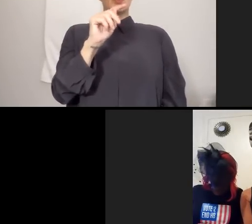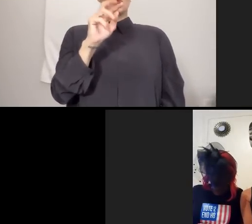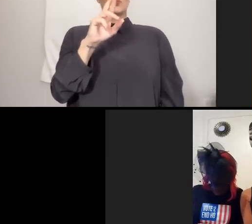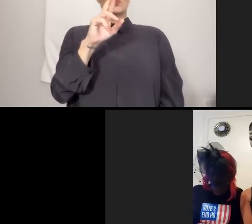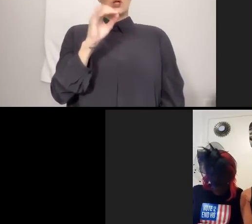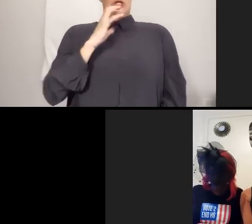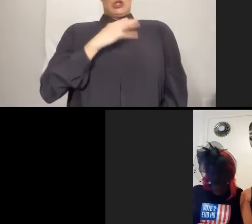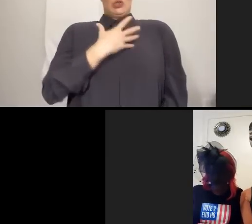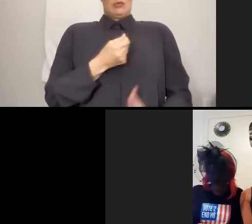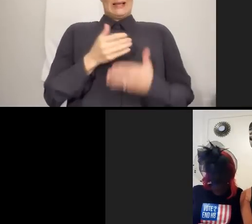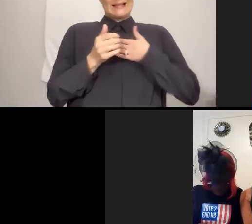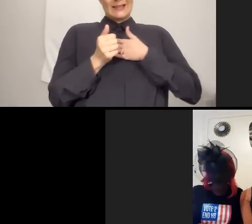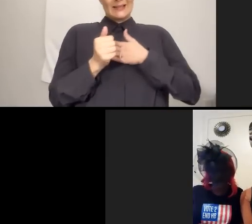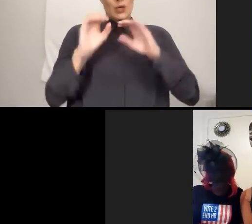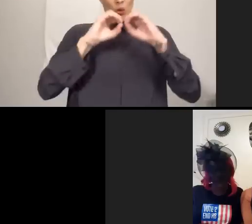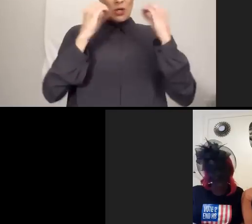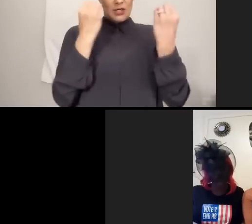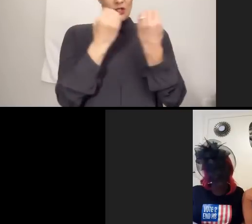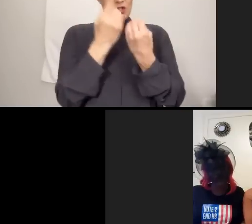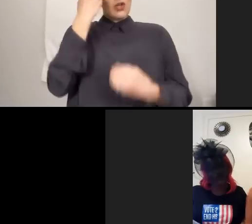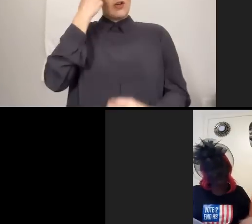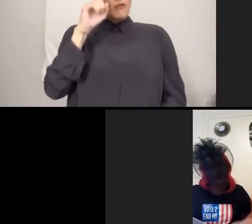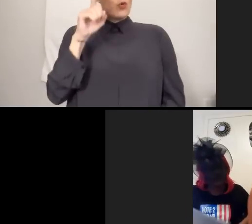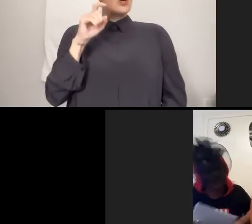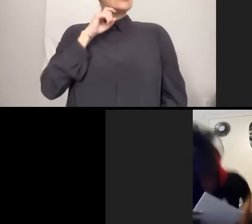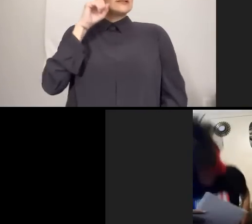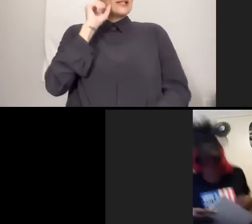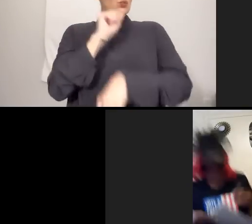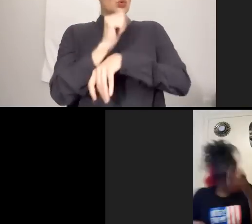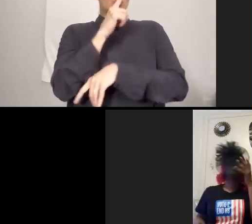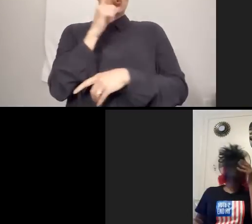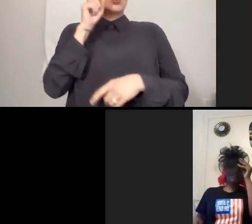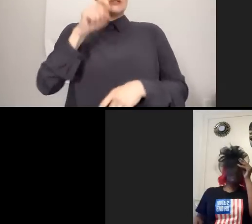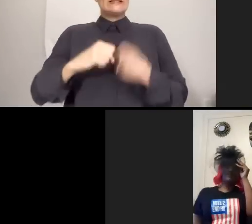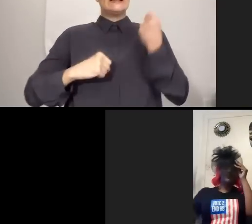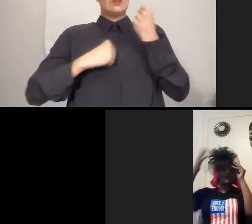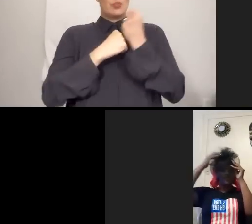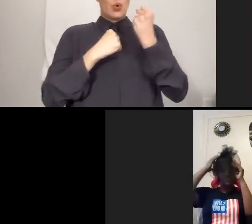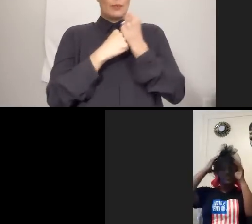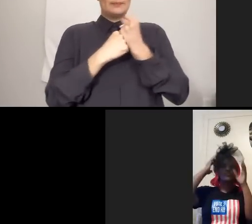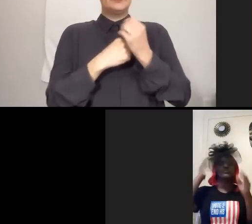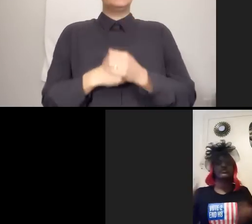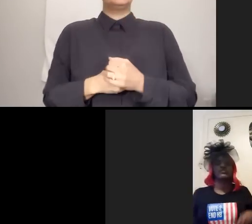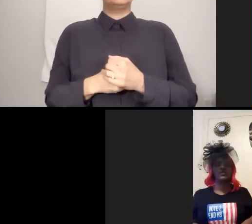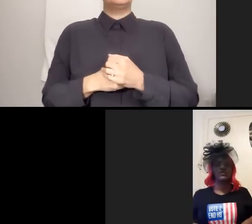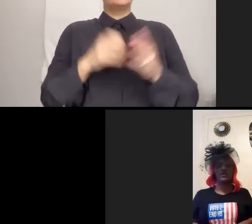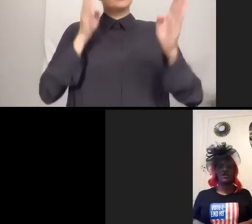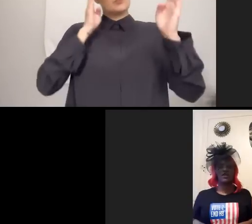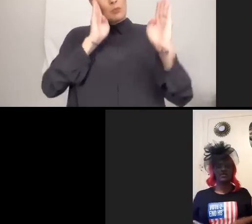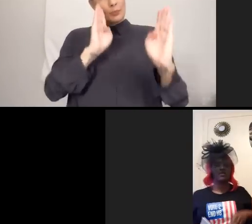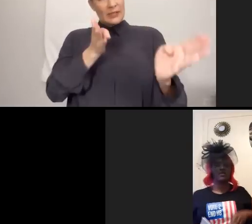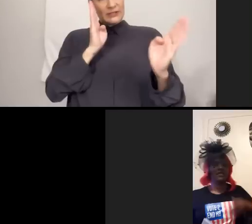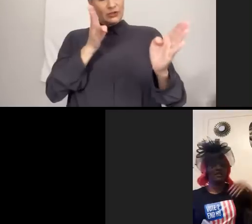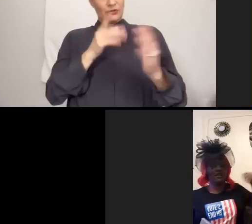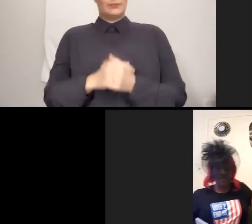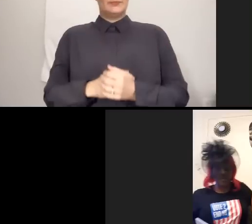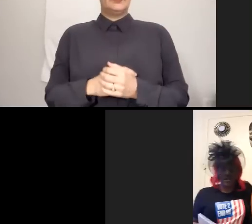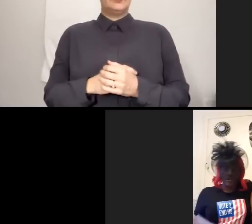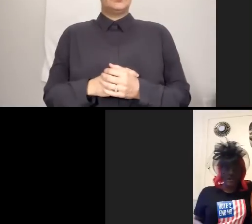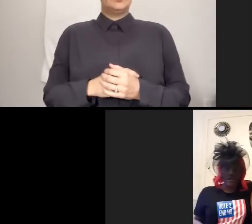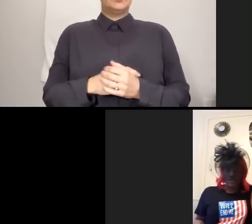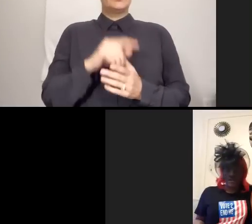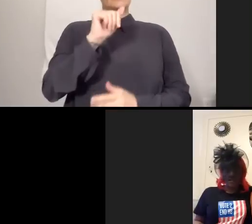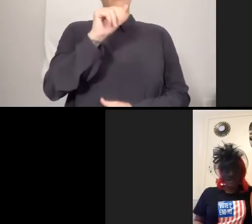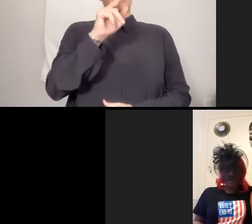organization for Black trans sex workers in need of support with getting help. Please tune in, pay attention. Anisha and